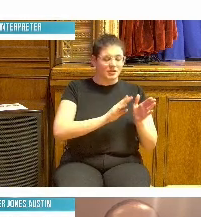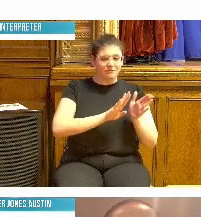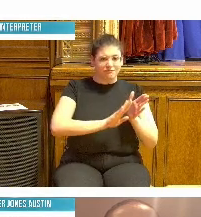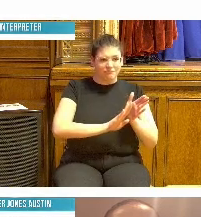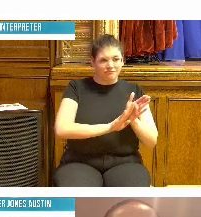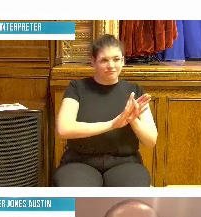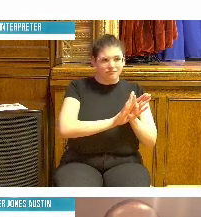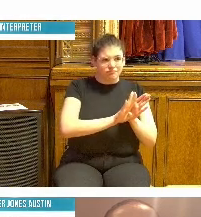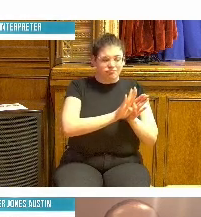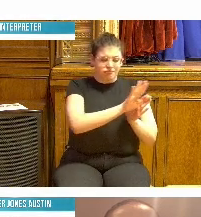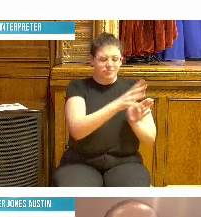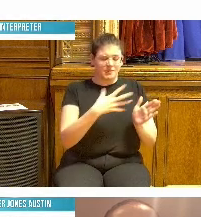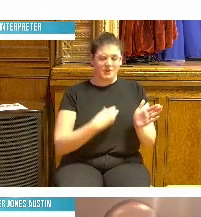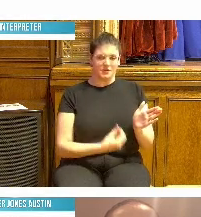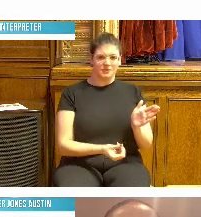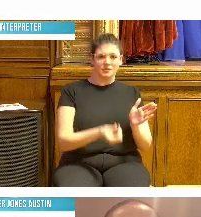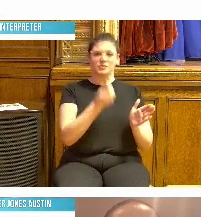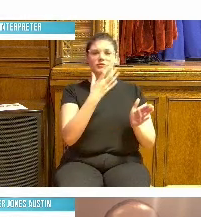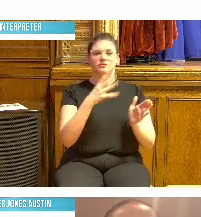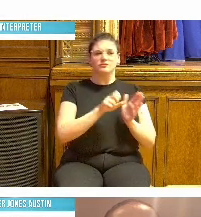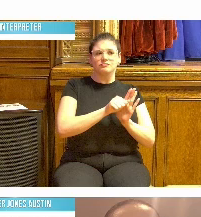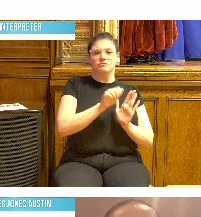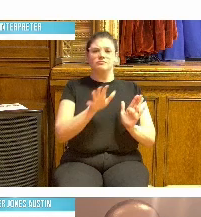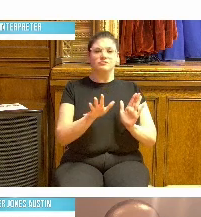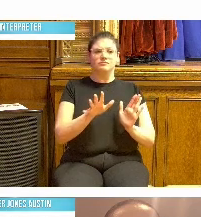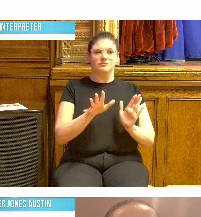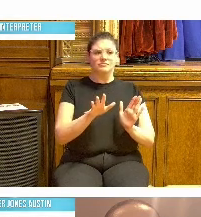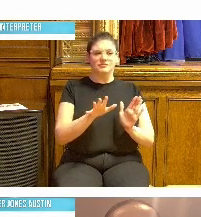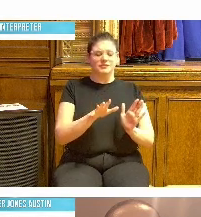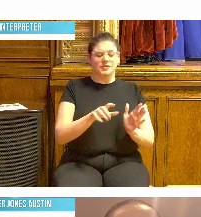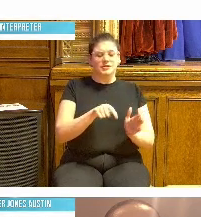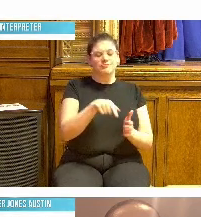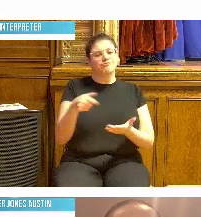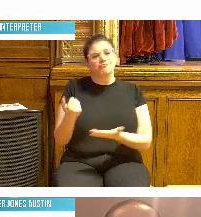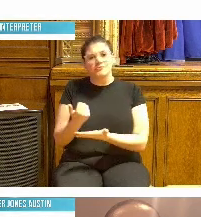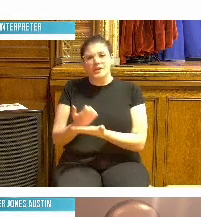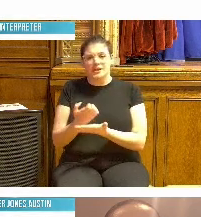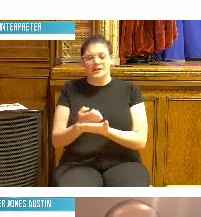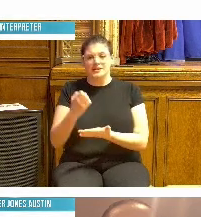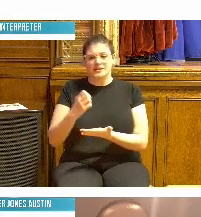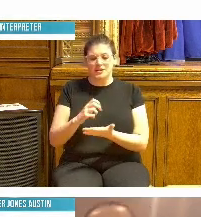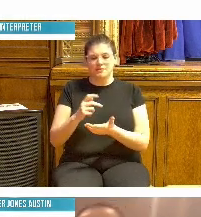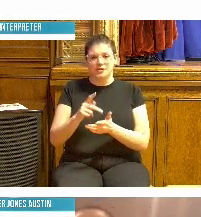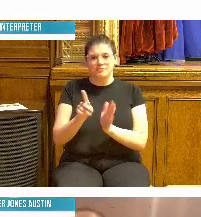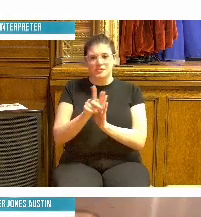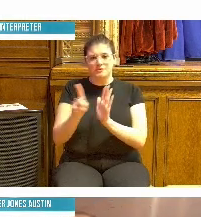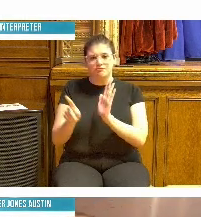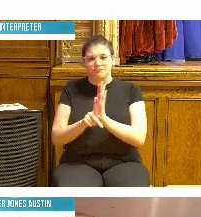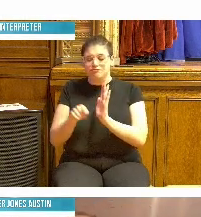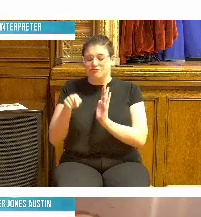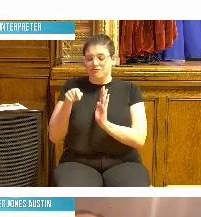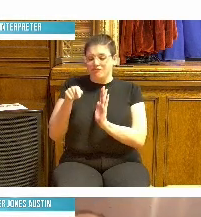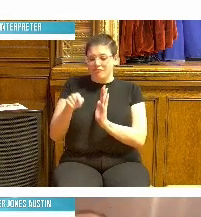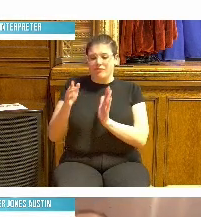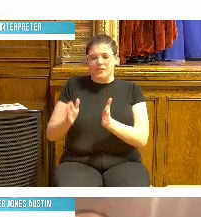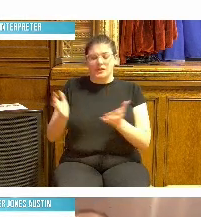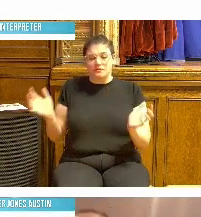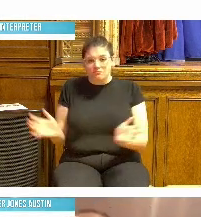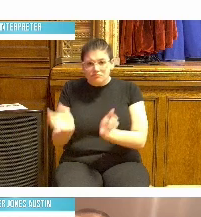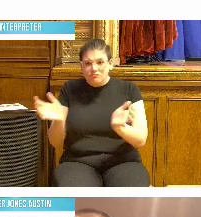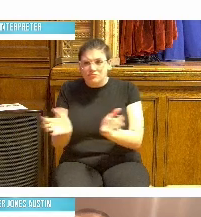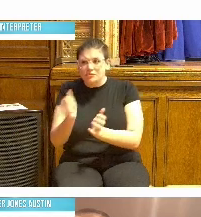wealthy. As an economic policy, urban renewal encouraged private development by discounting the price of urban